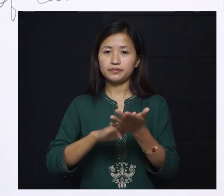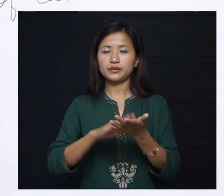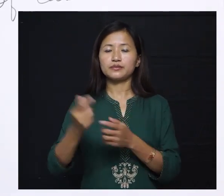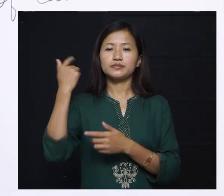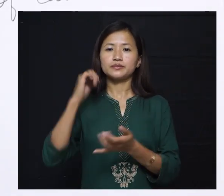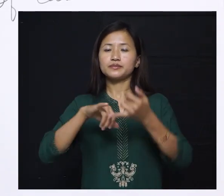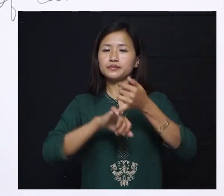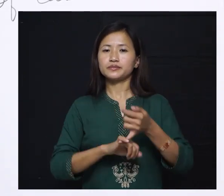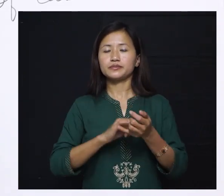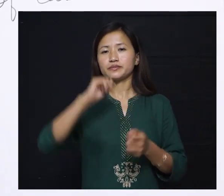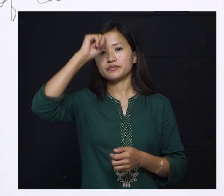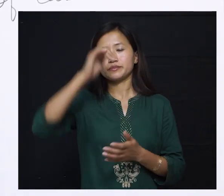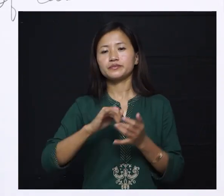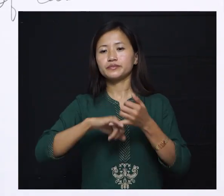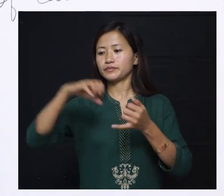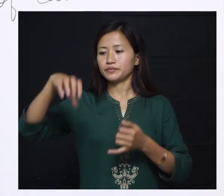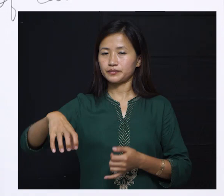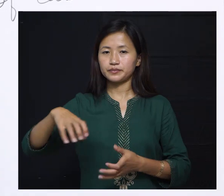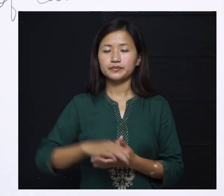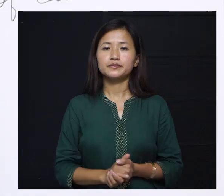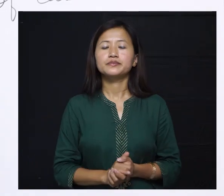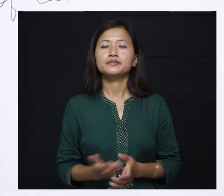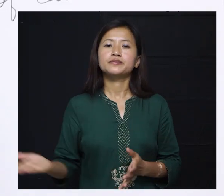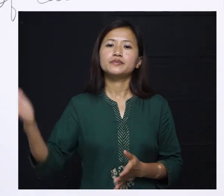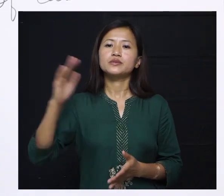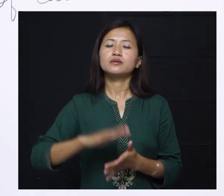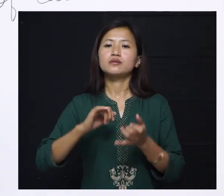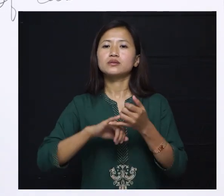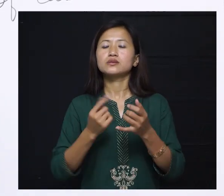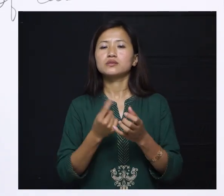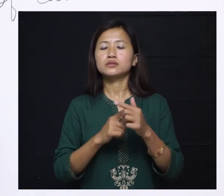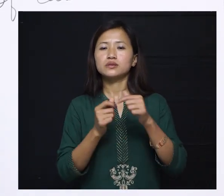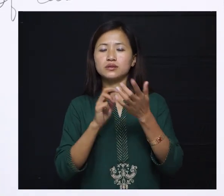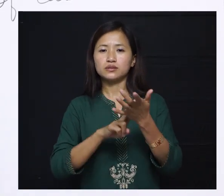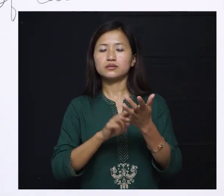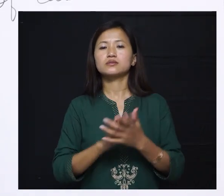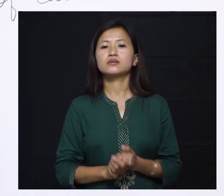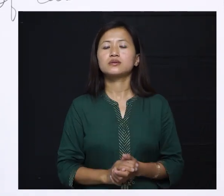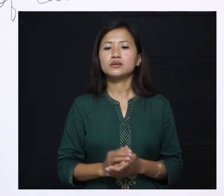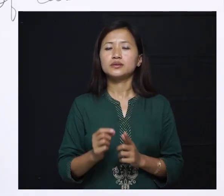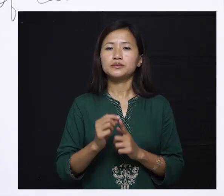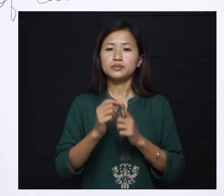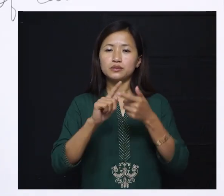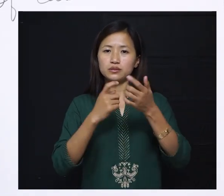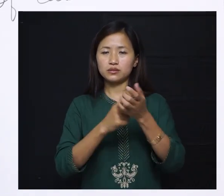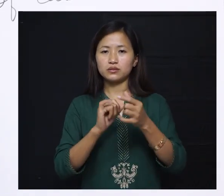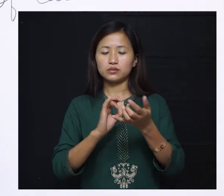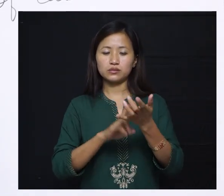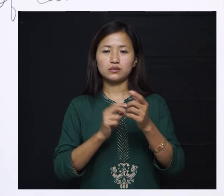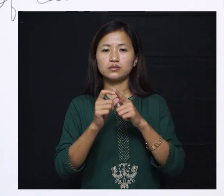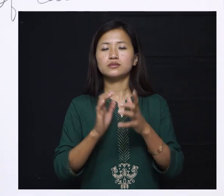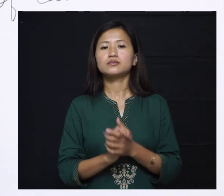South Indian states. Then coming to the Sultanate period. So in the Sultanate period, there